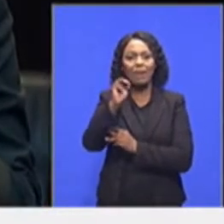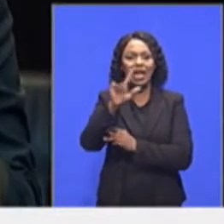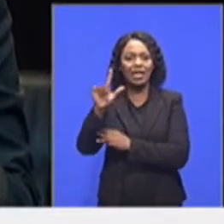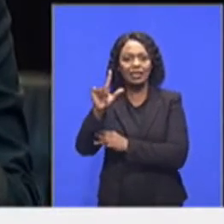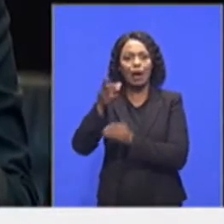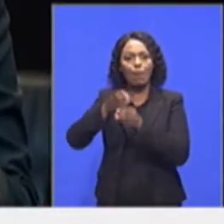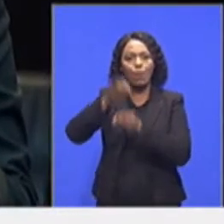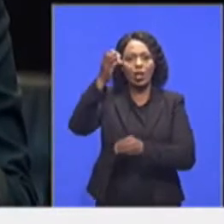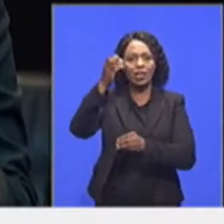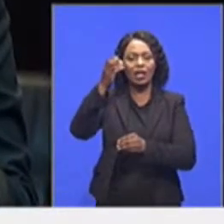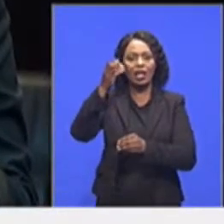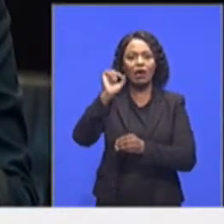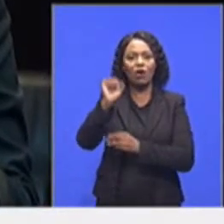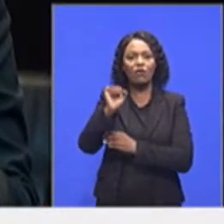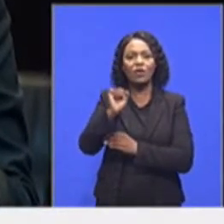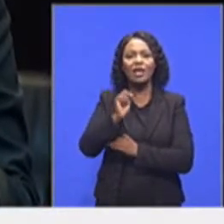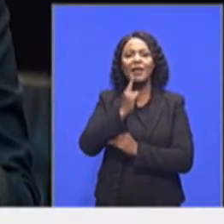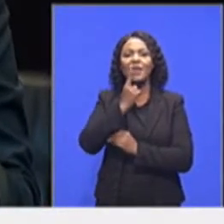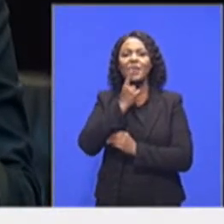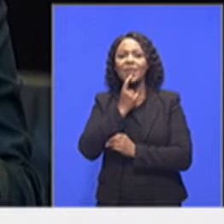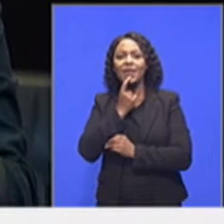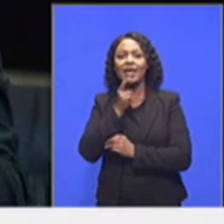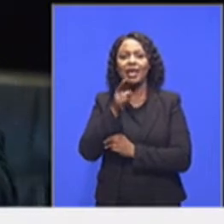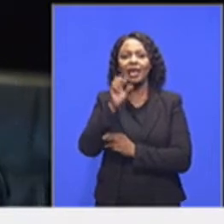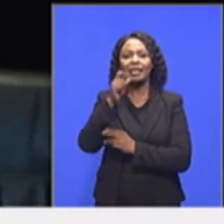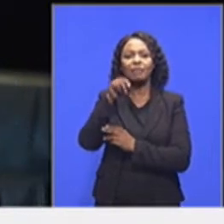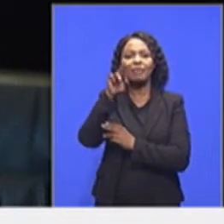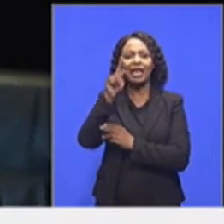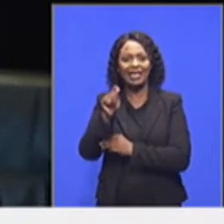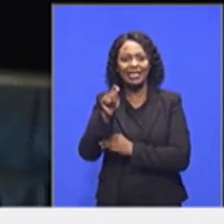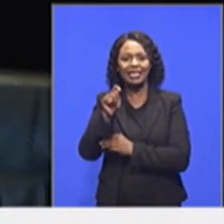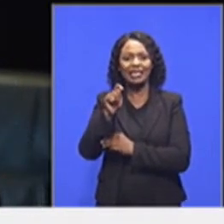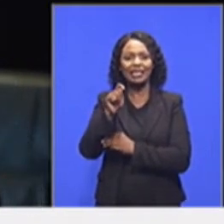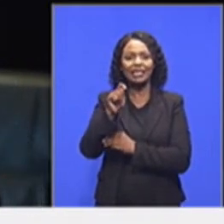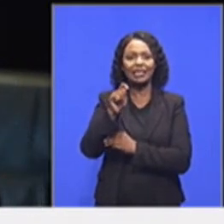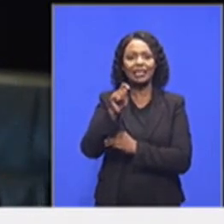of spirits, Salimala.